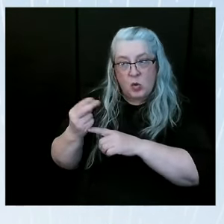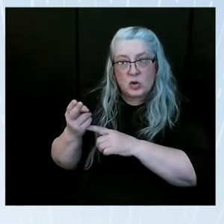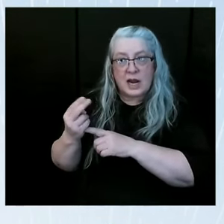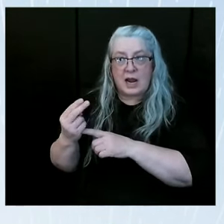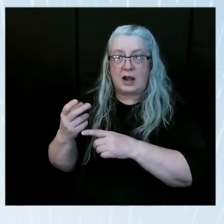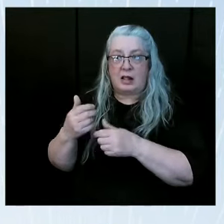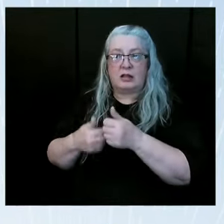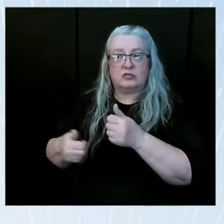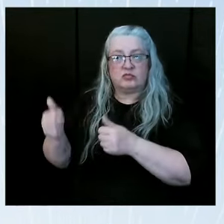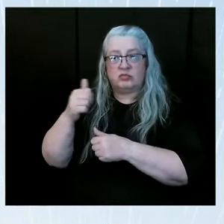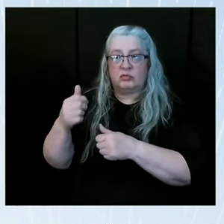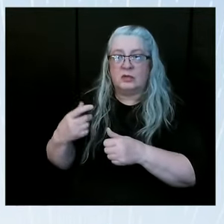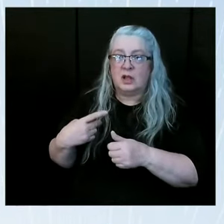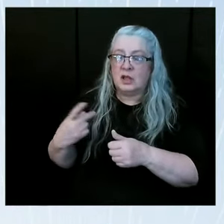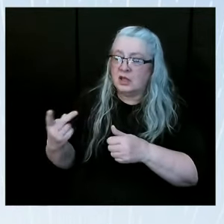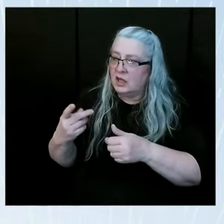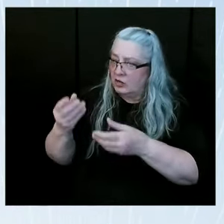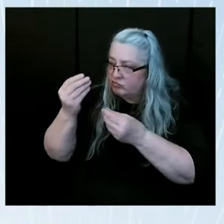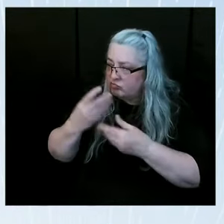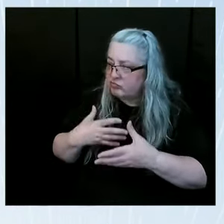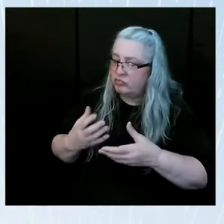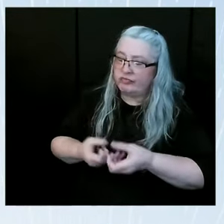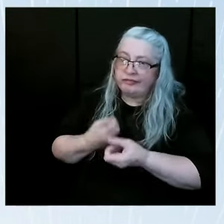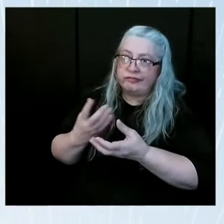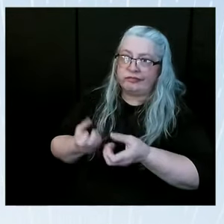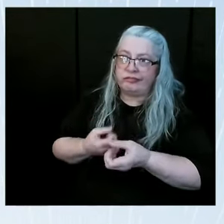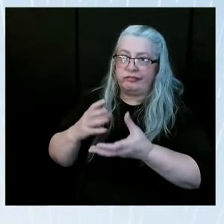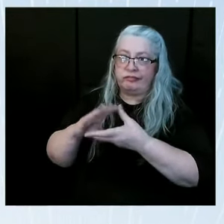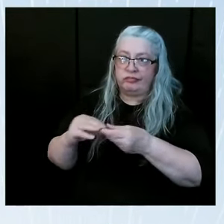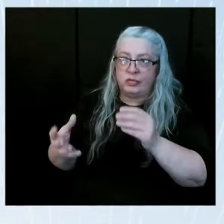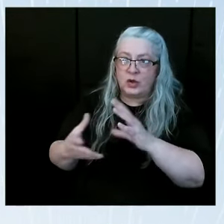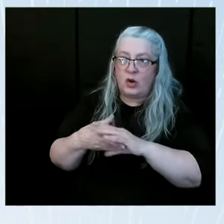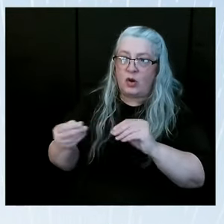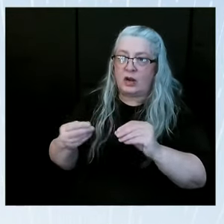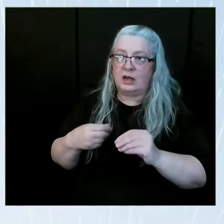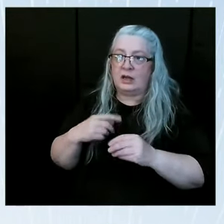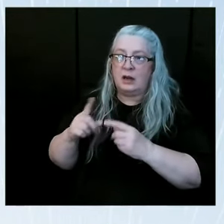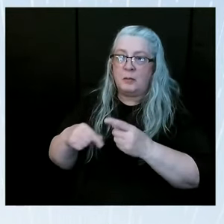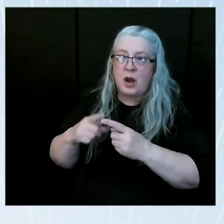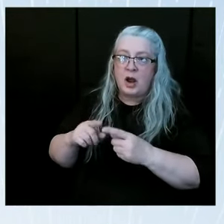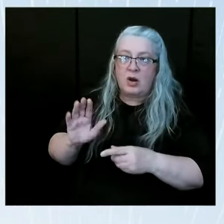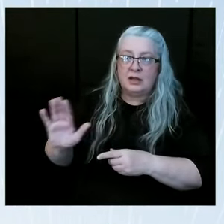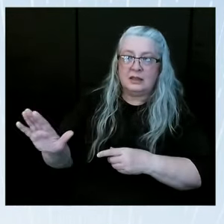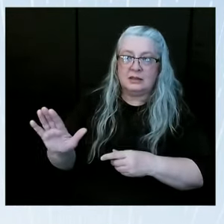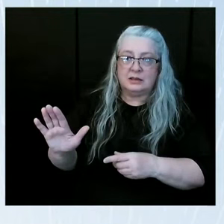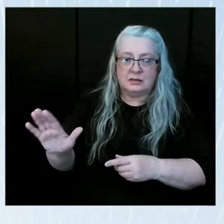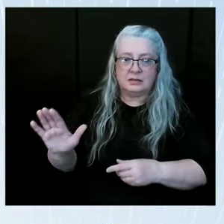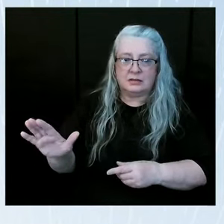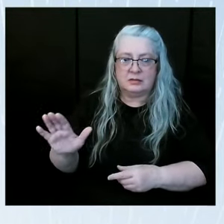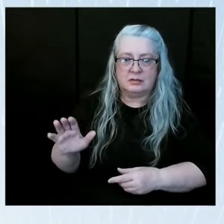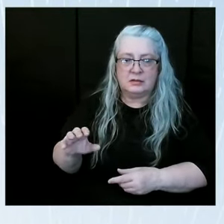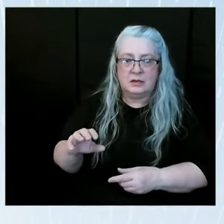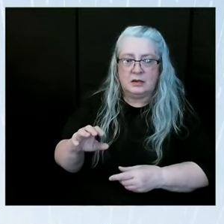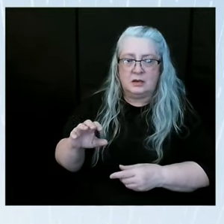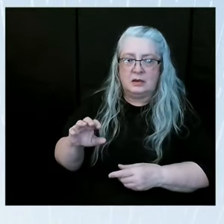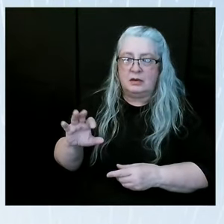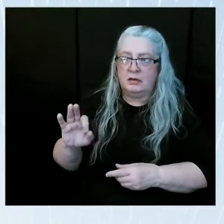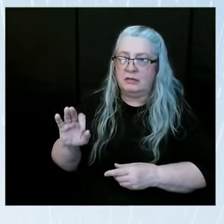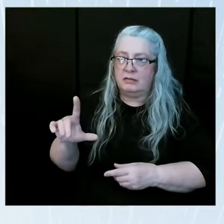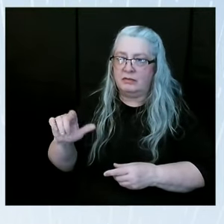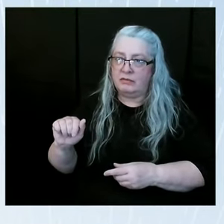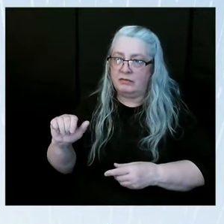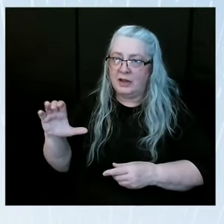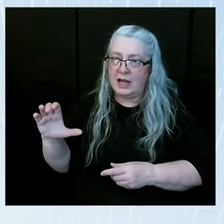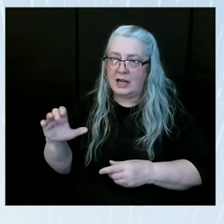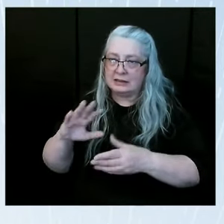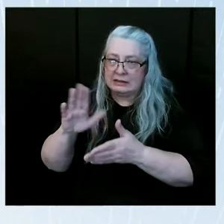FLETC. And just a few weeks prior to our meeting, one of the hotel clerks in